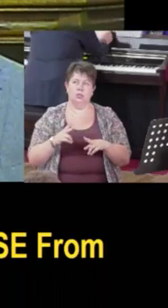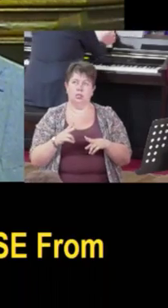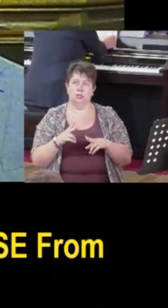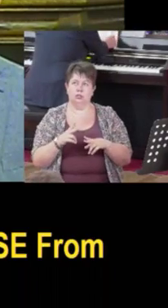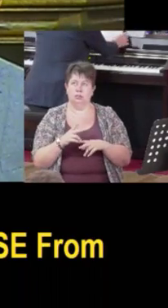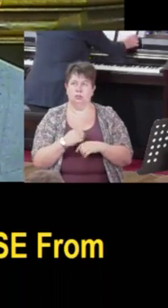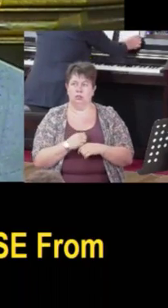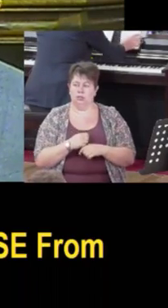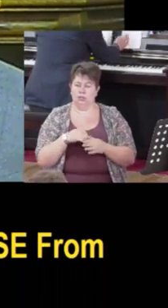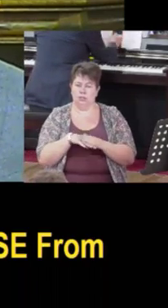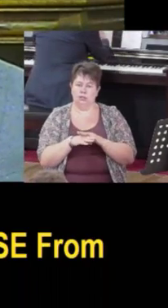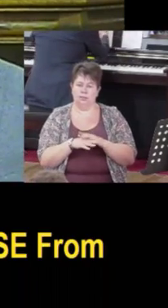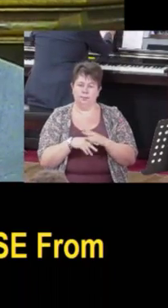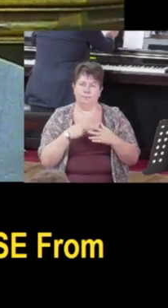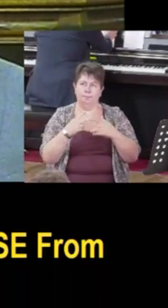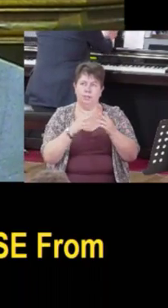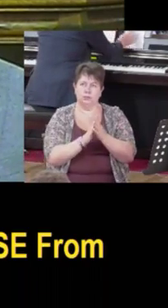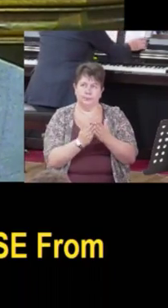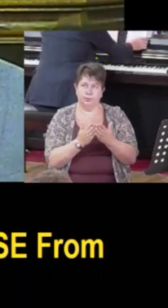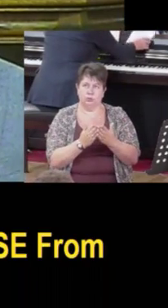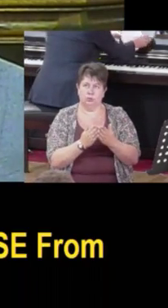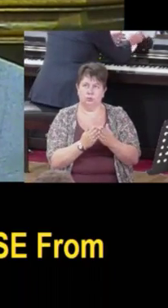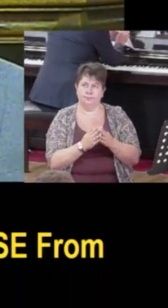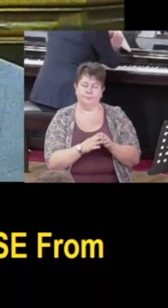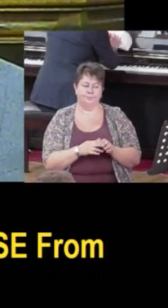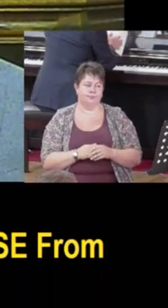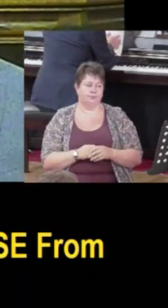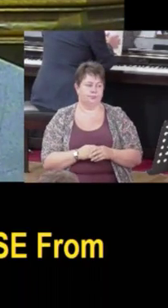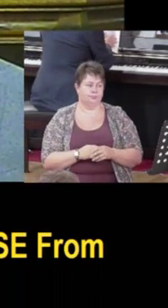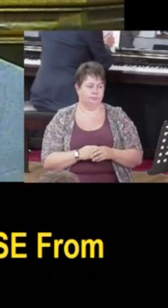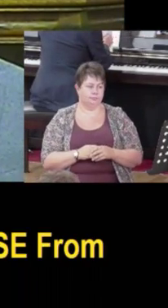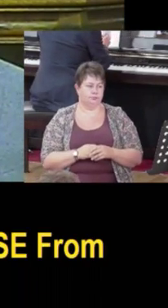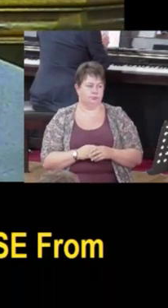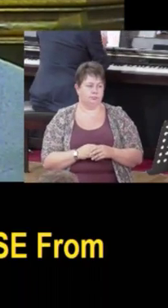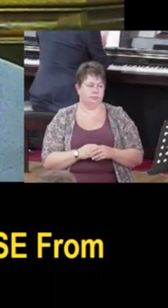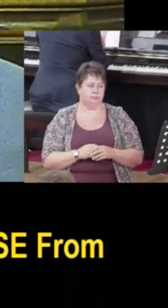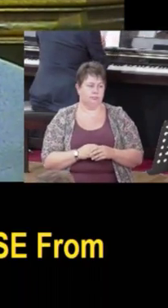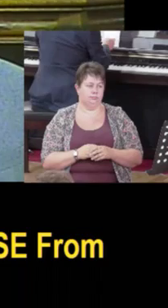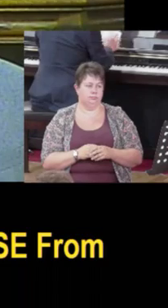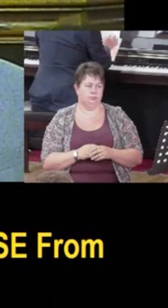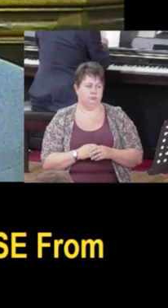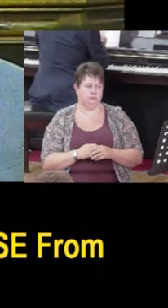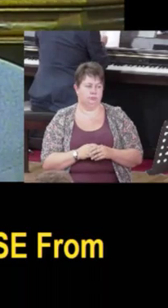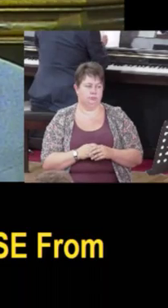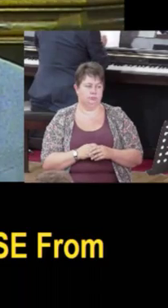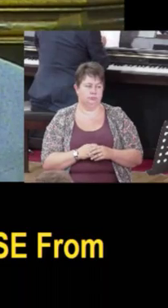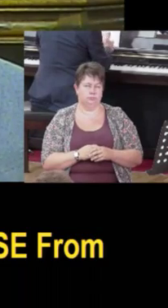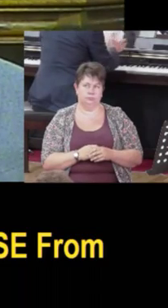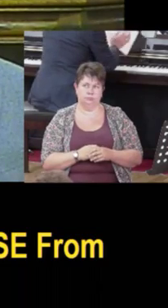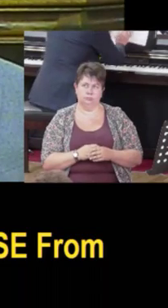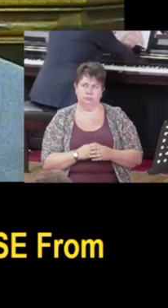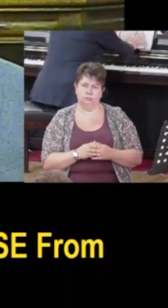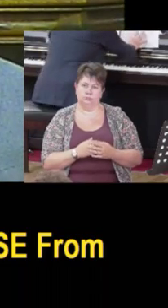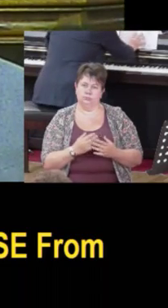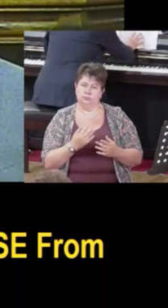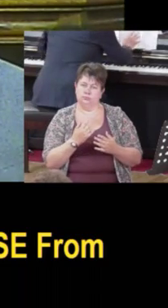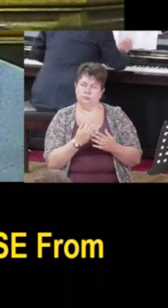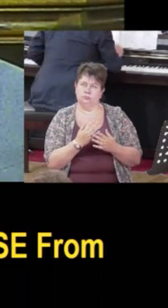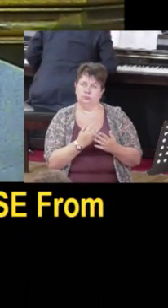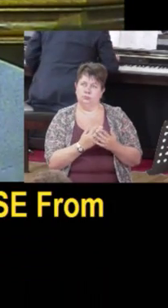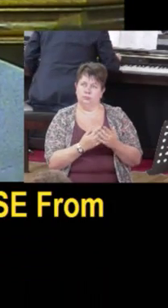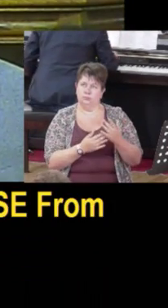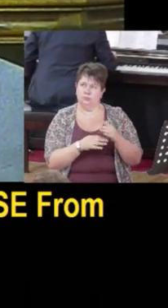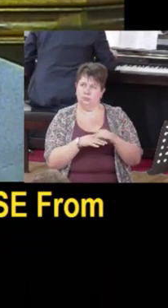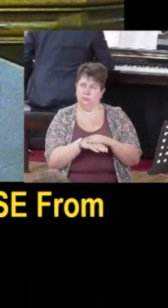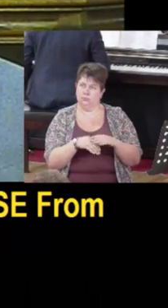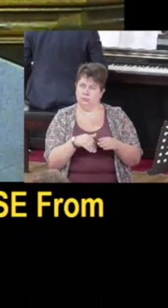thy wondrous love to me, of the love that brought thee down to earth to die on Calvary. And the refrain